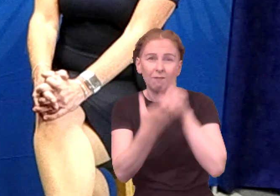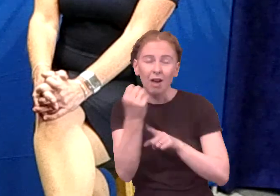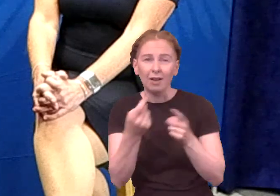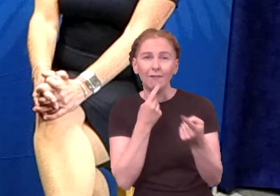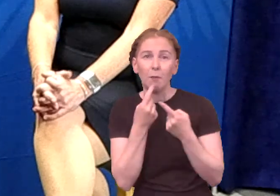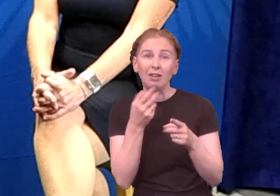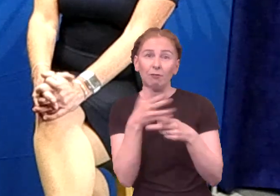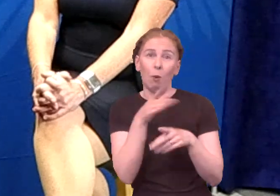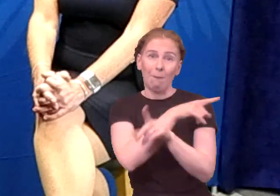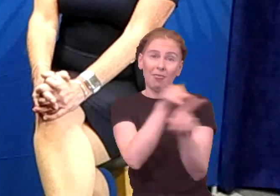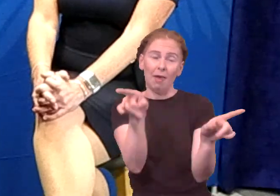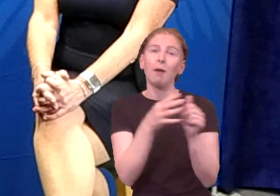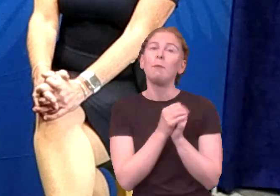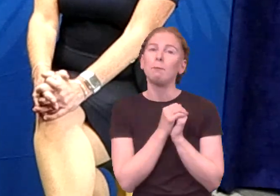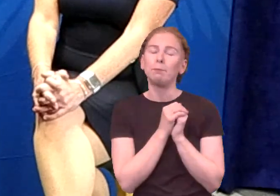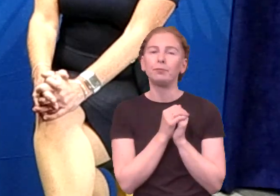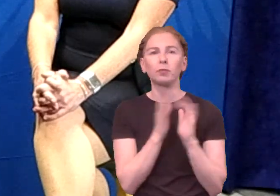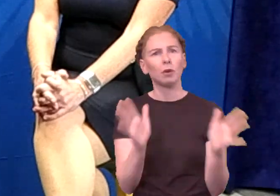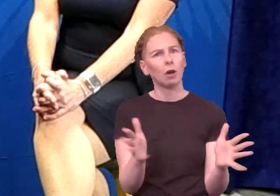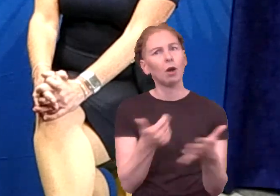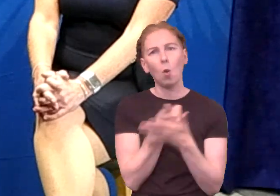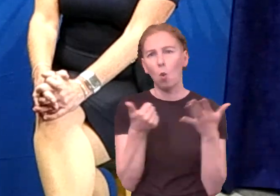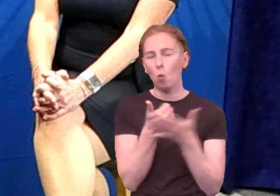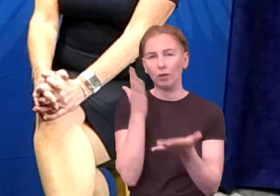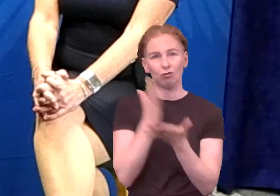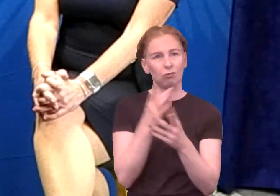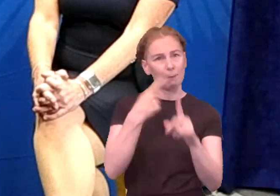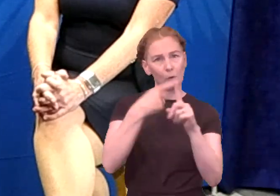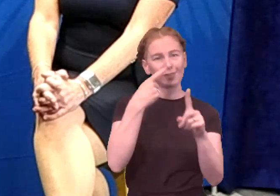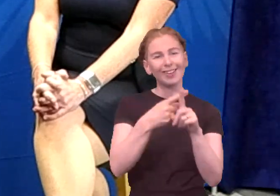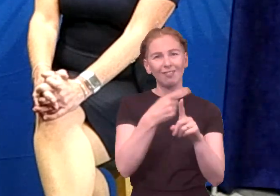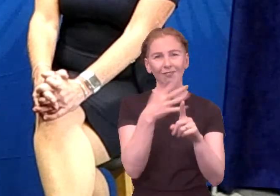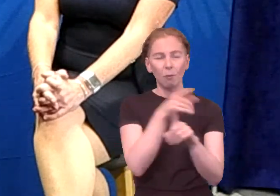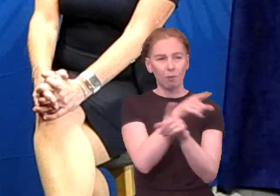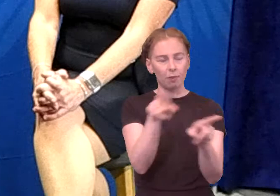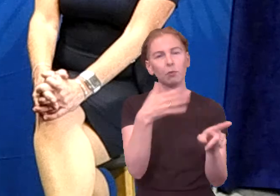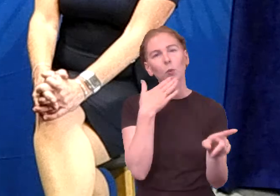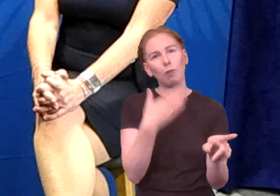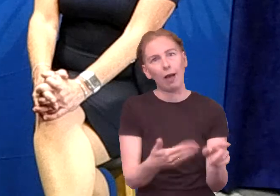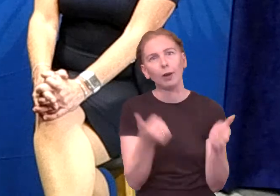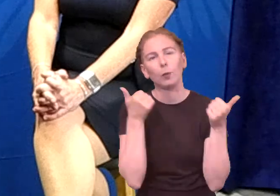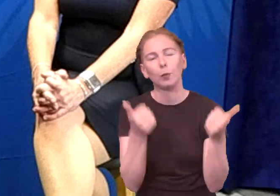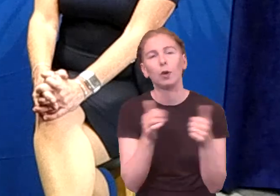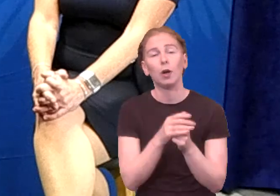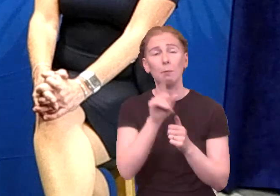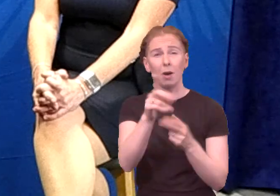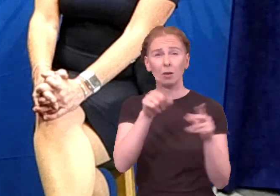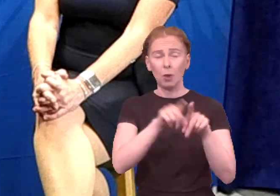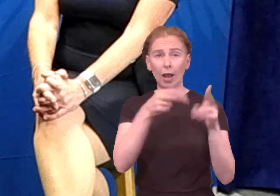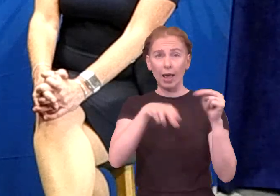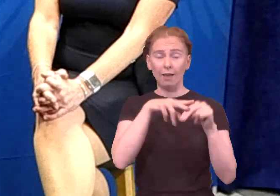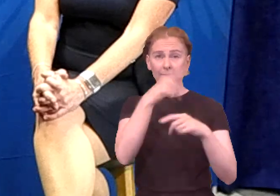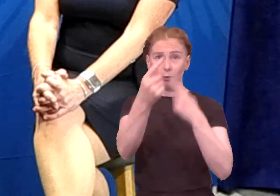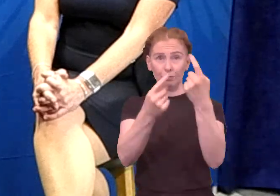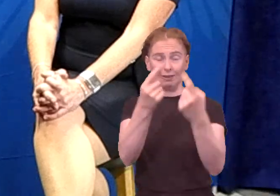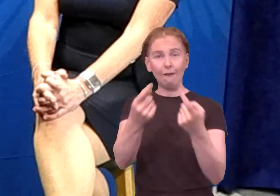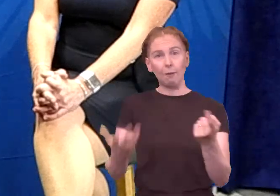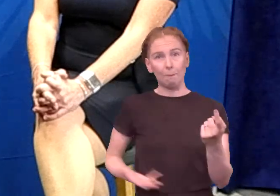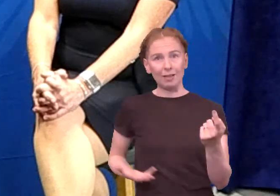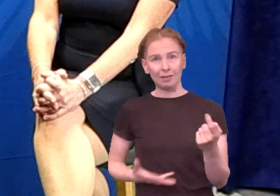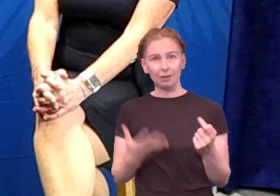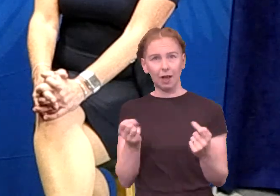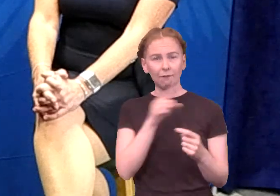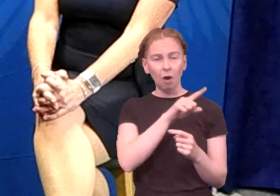positive response when we do that. So for anyone who's watching, please do reach out to us, go to our website to find more information on